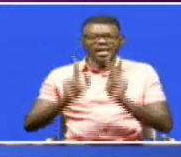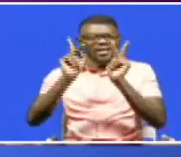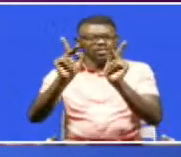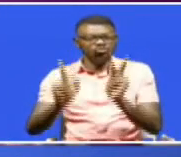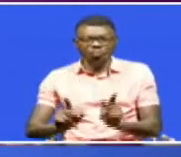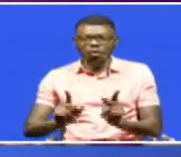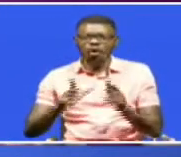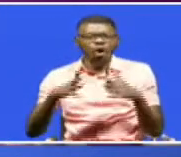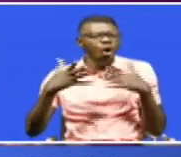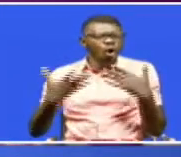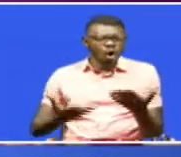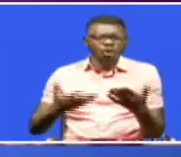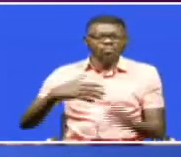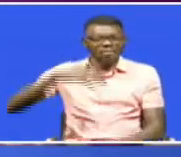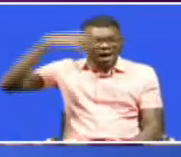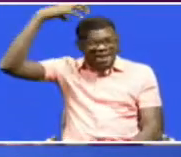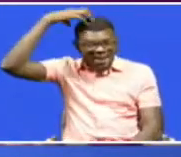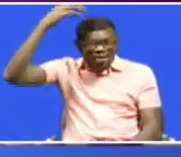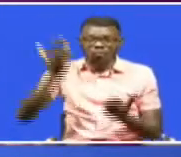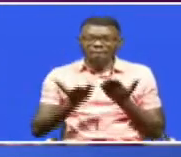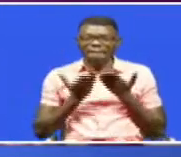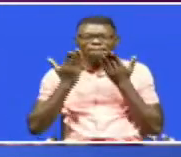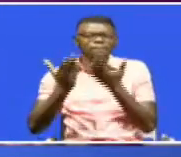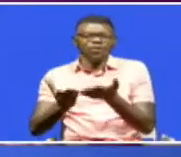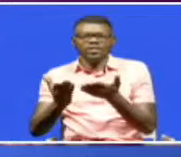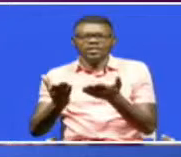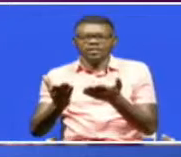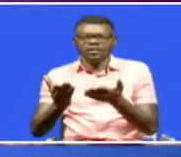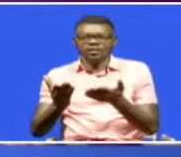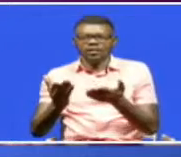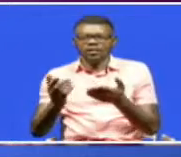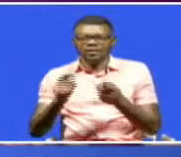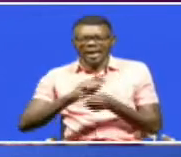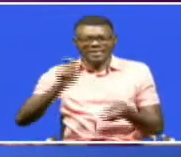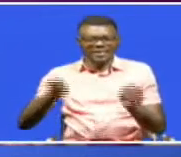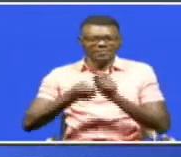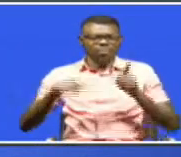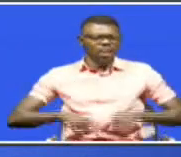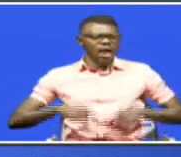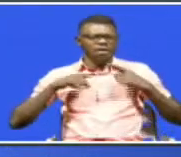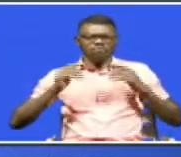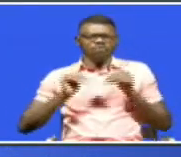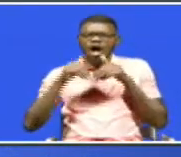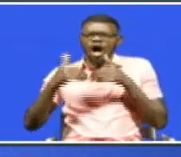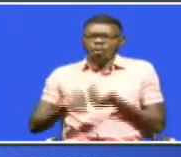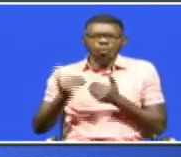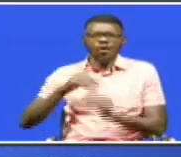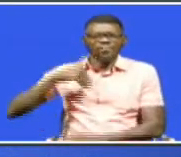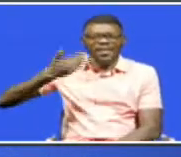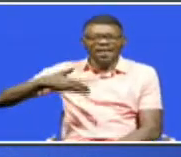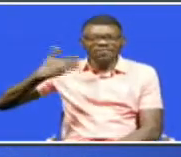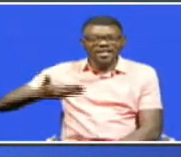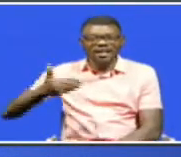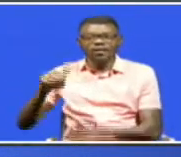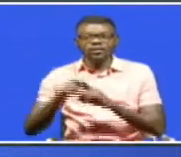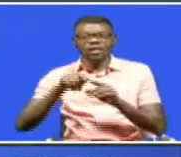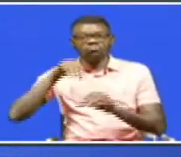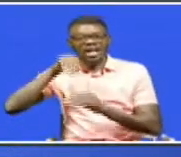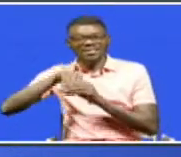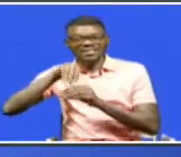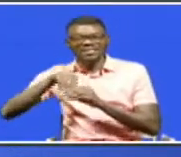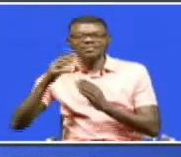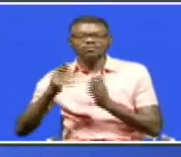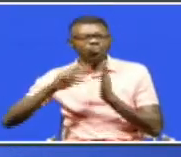Kisumu or the port in Lamu is going to translate to their daily livelihoods, you know. Kuhusu kuwekeza katika miradi